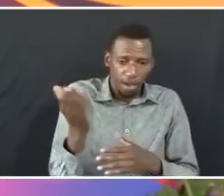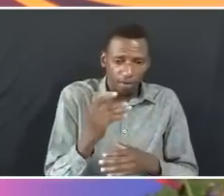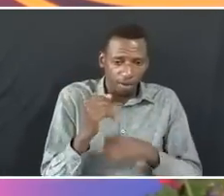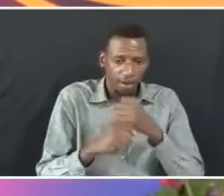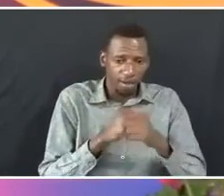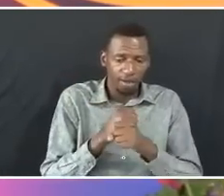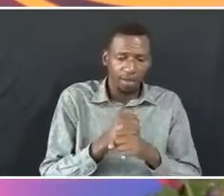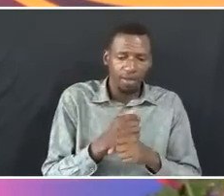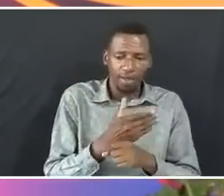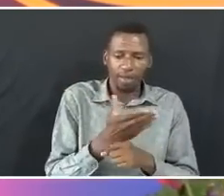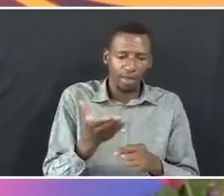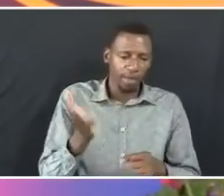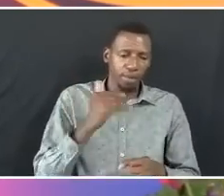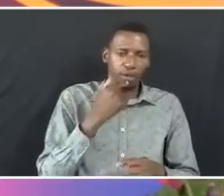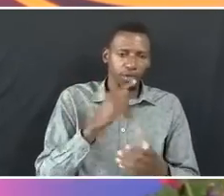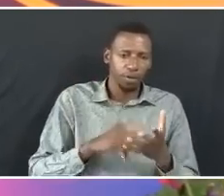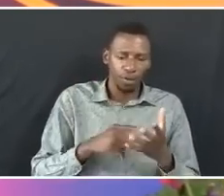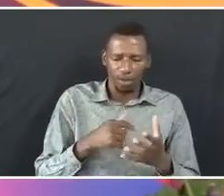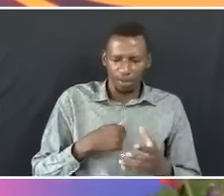compatible.